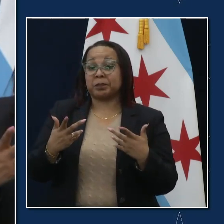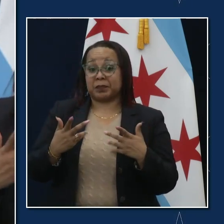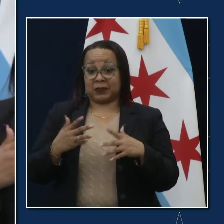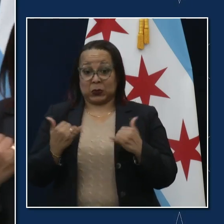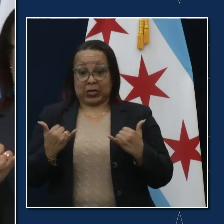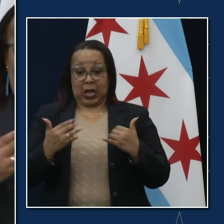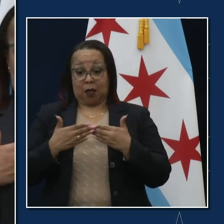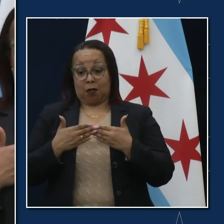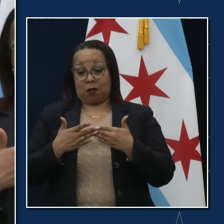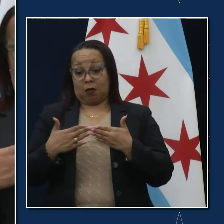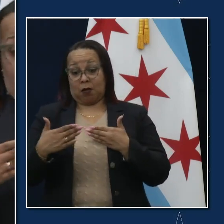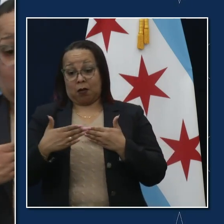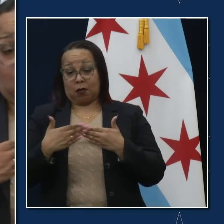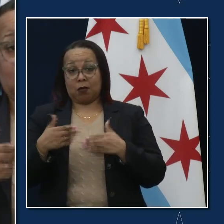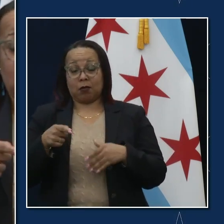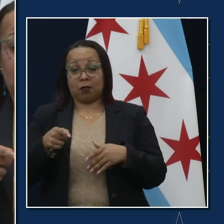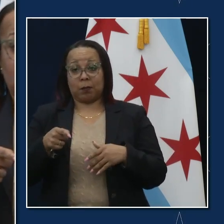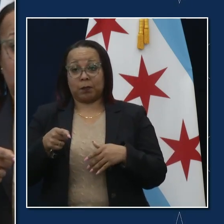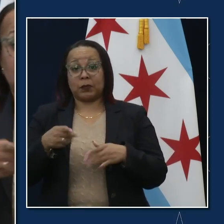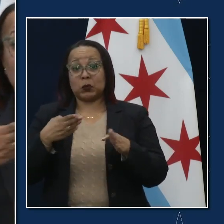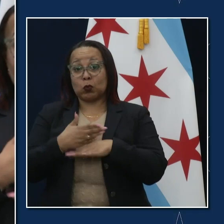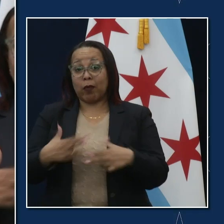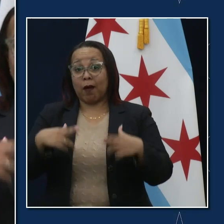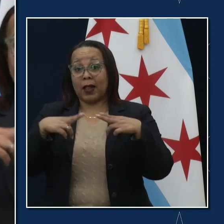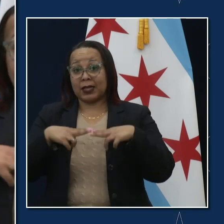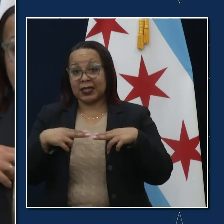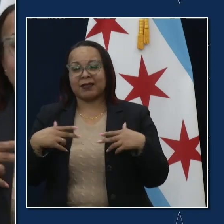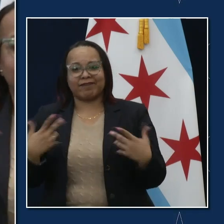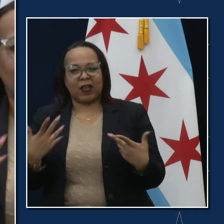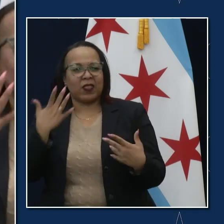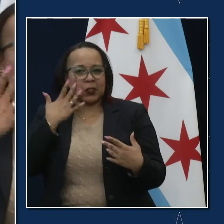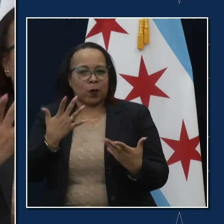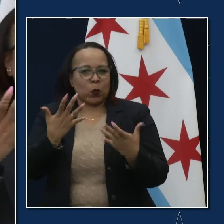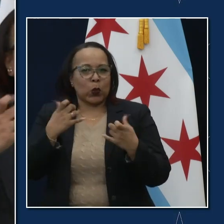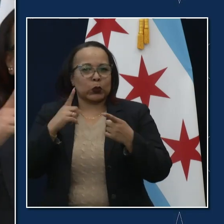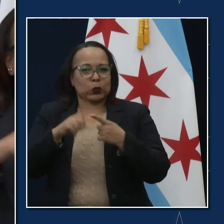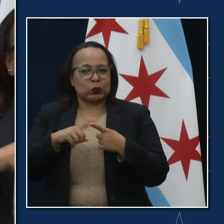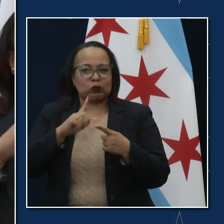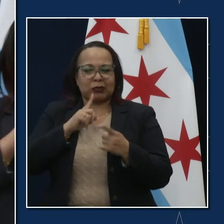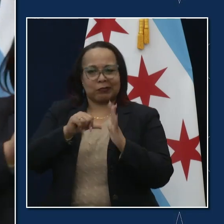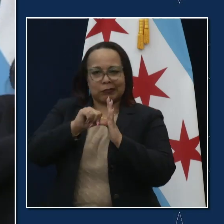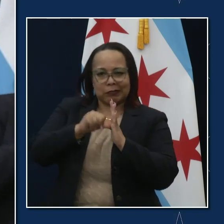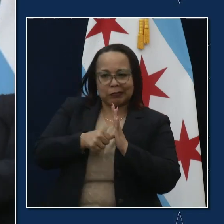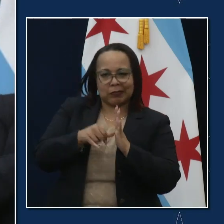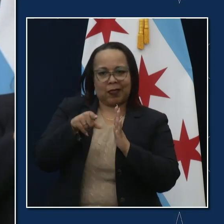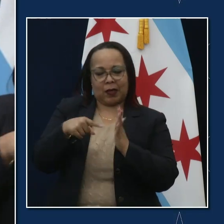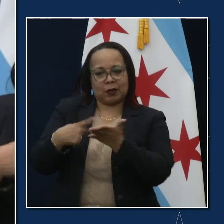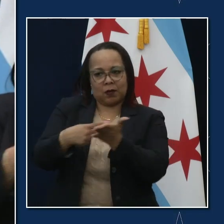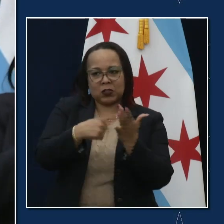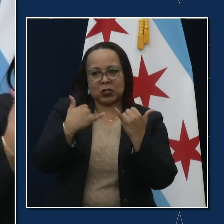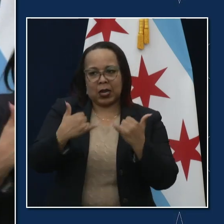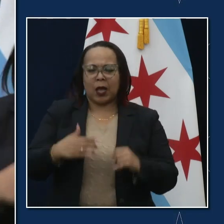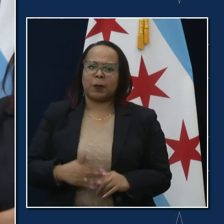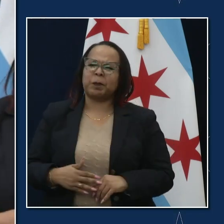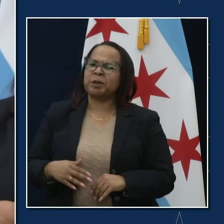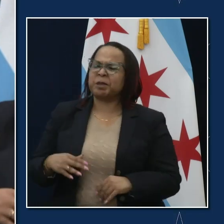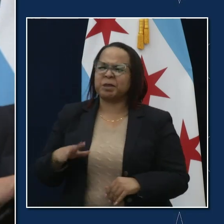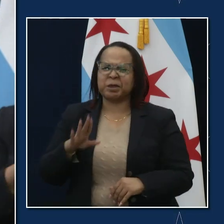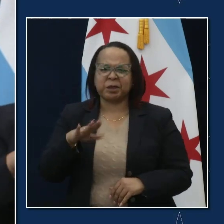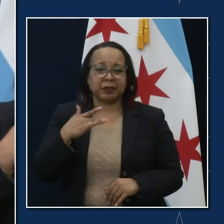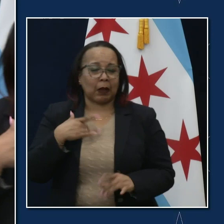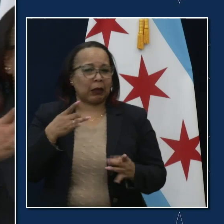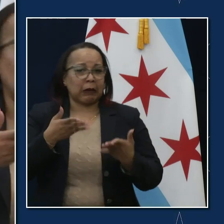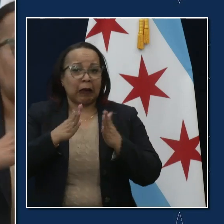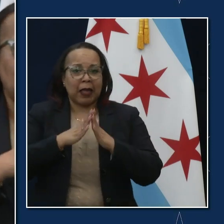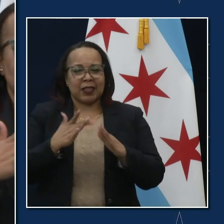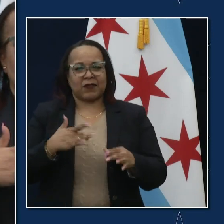time period coming here over the holidays, which is part of why we wanted to lift up the conversation right now. And I always hate to ask this